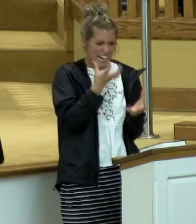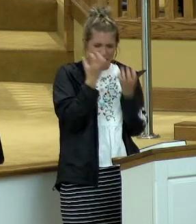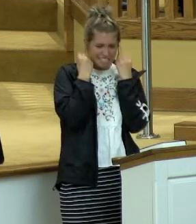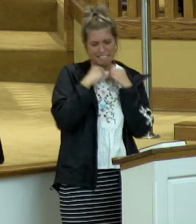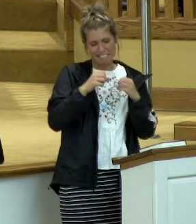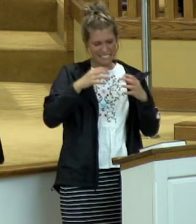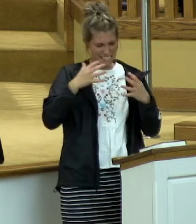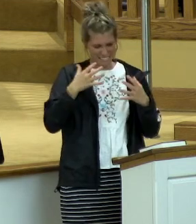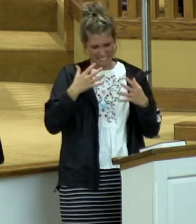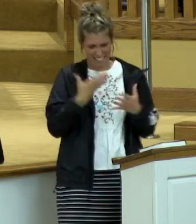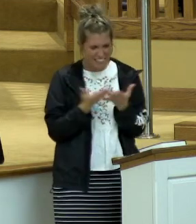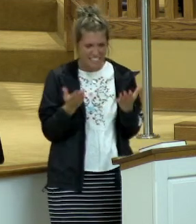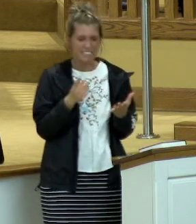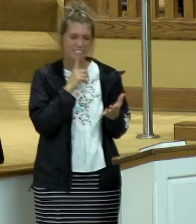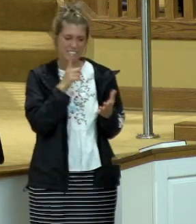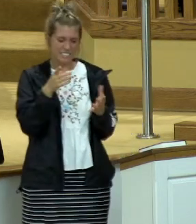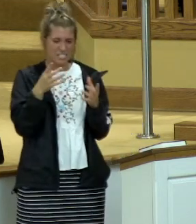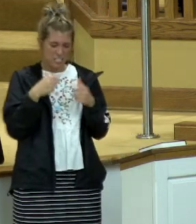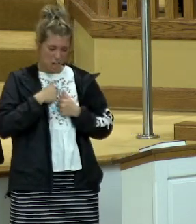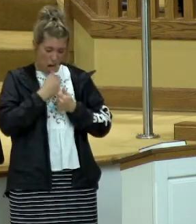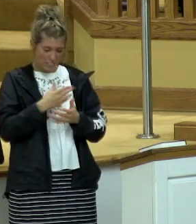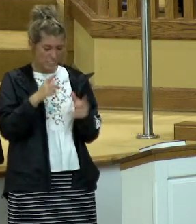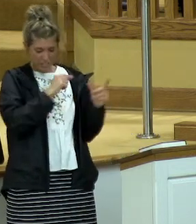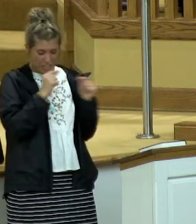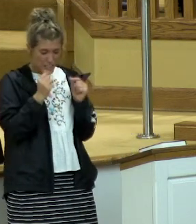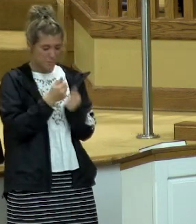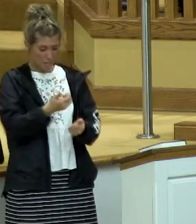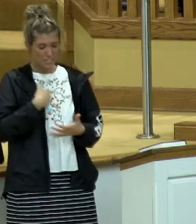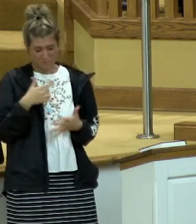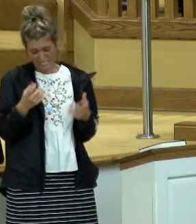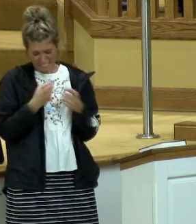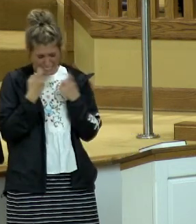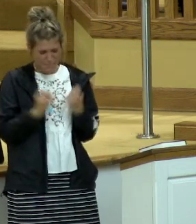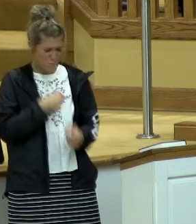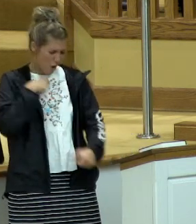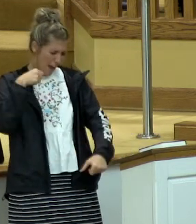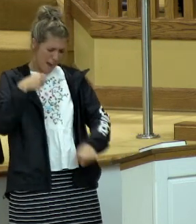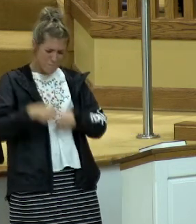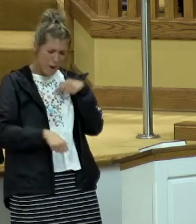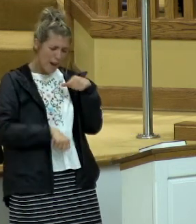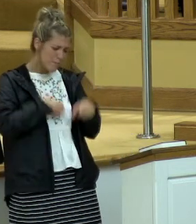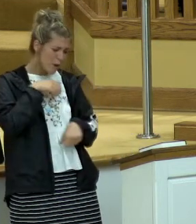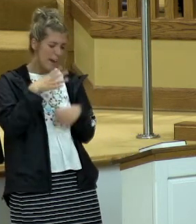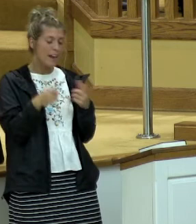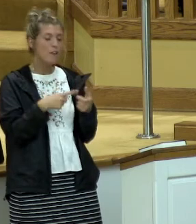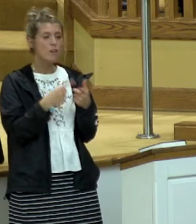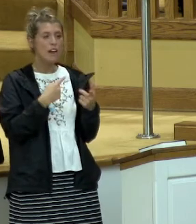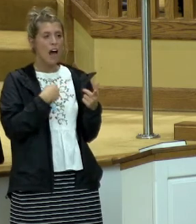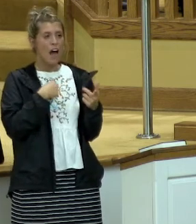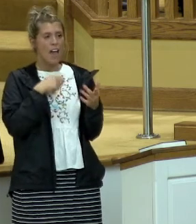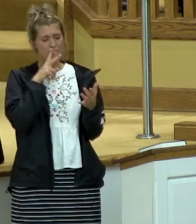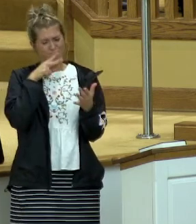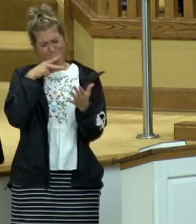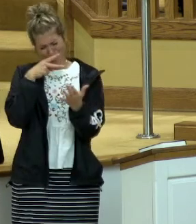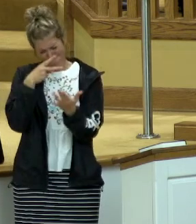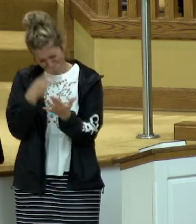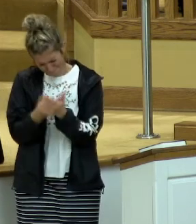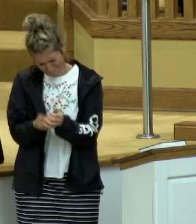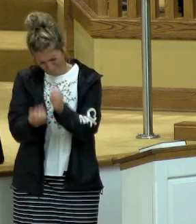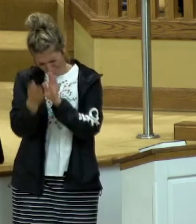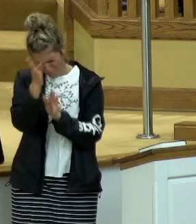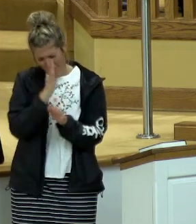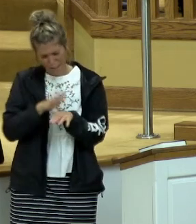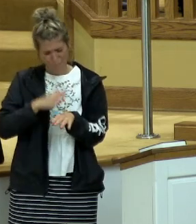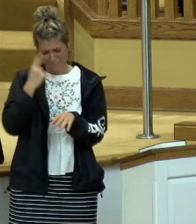devouring creature. Pride causes the gossip. Pride causes me to sin. Pride, pride, pride. And when I fall before God on